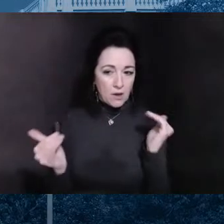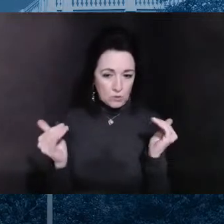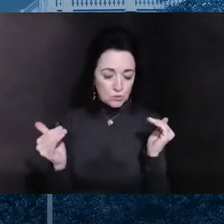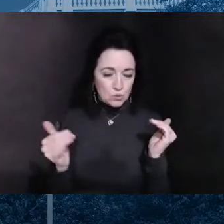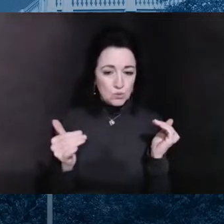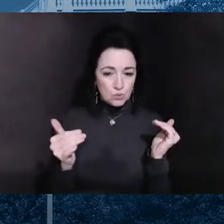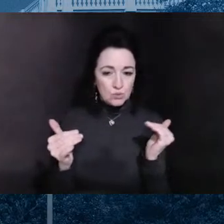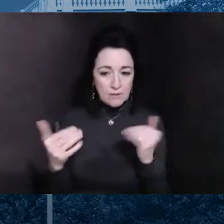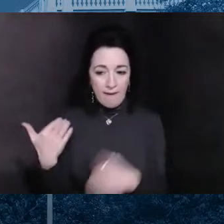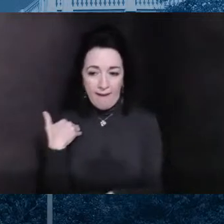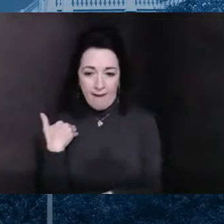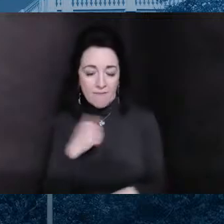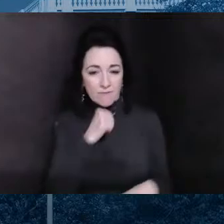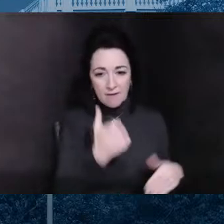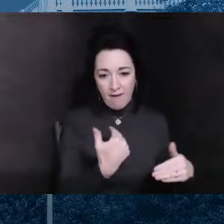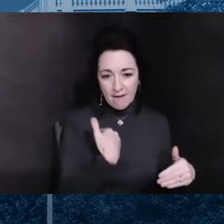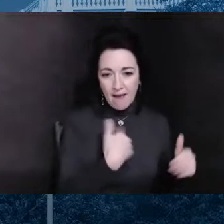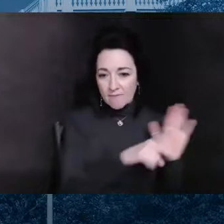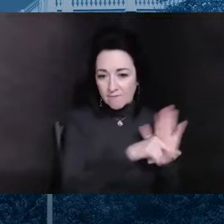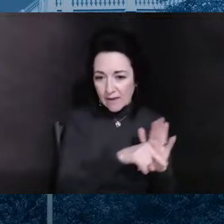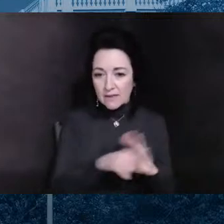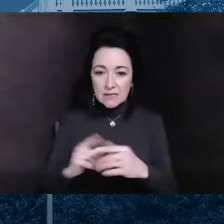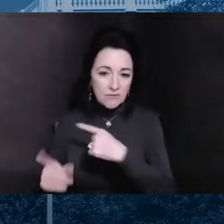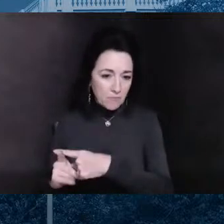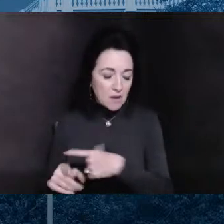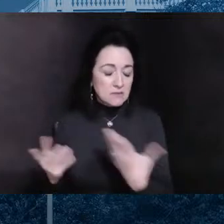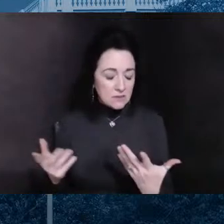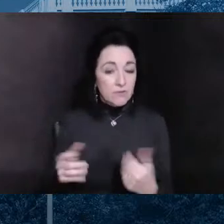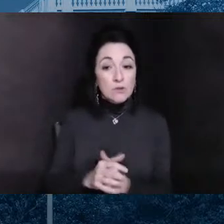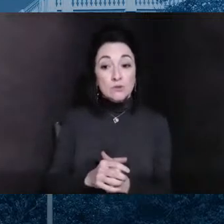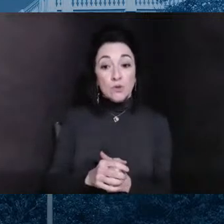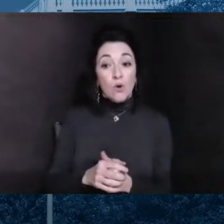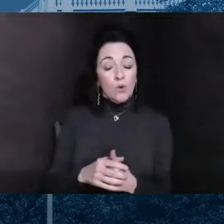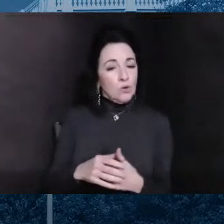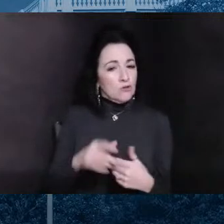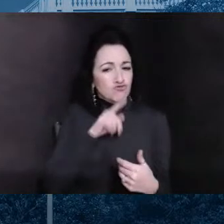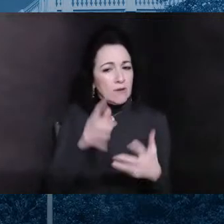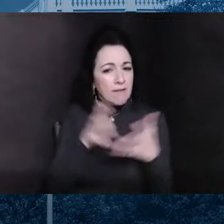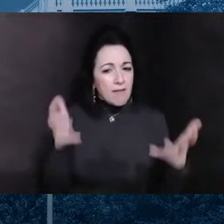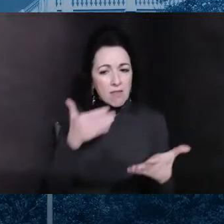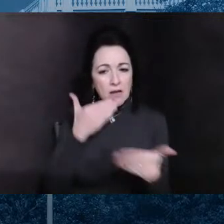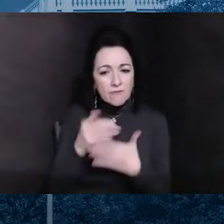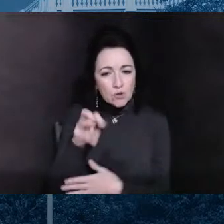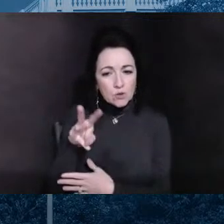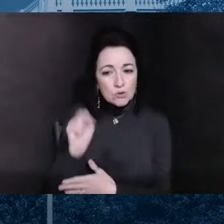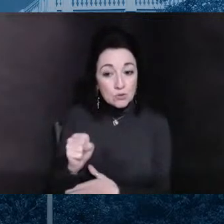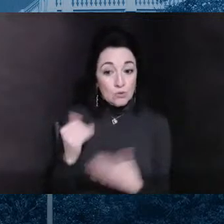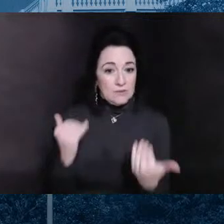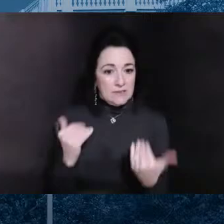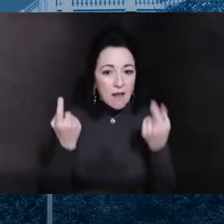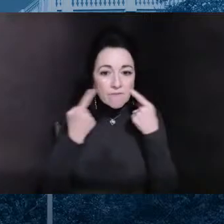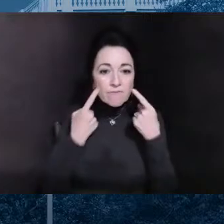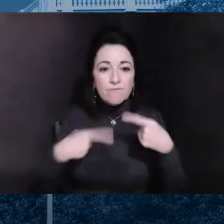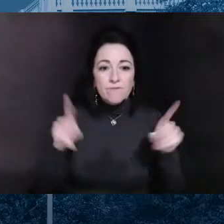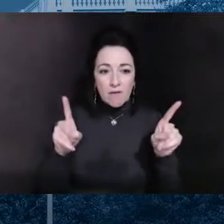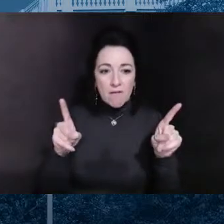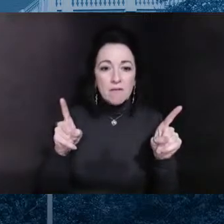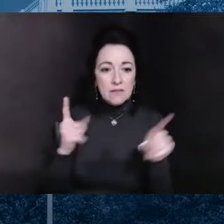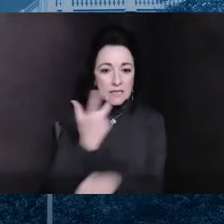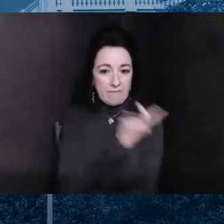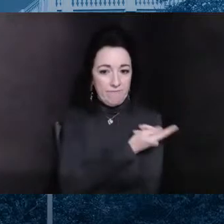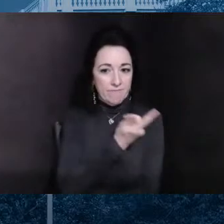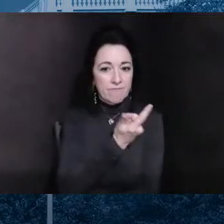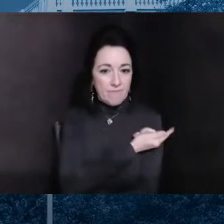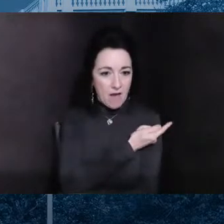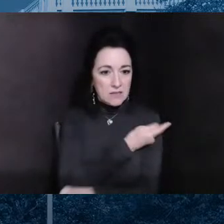rate that we established a couple months ago. So lots of really good news. We're getting now vaccine out the door and